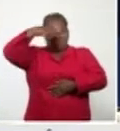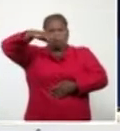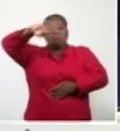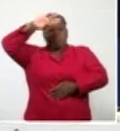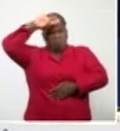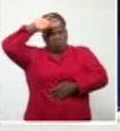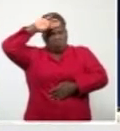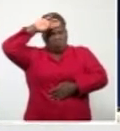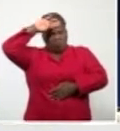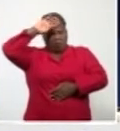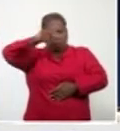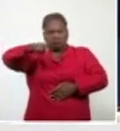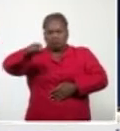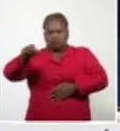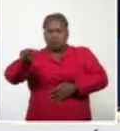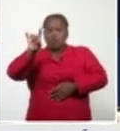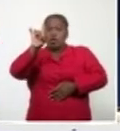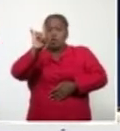the samples studied.